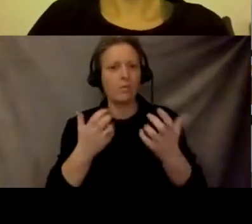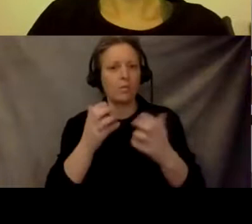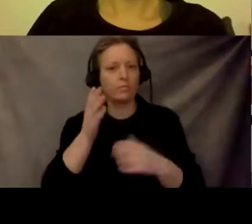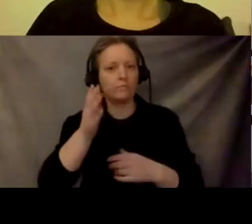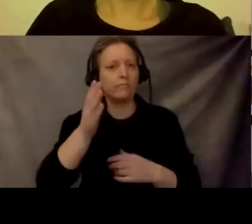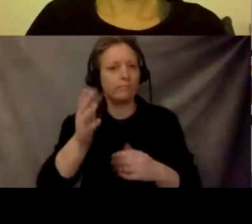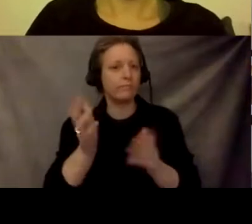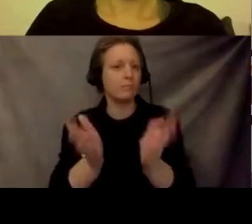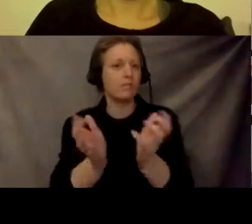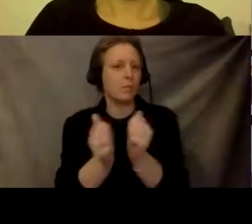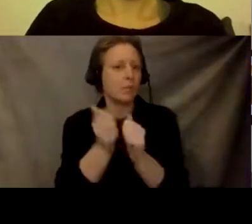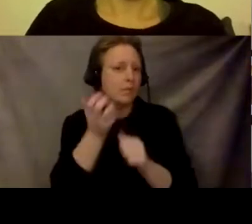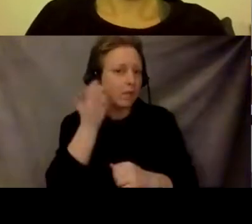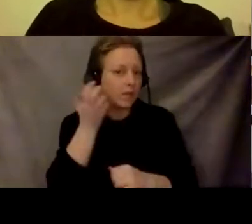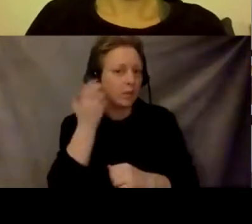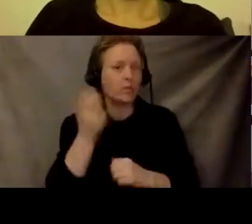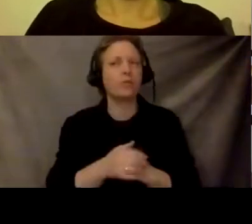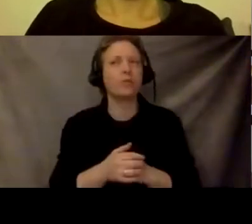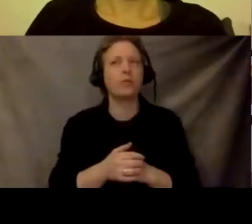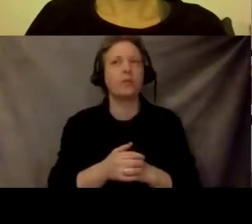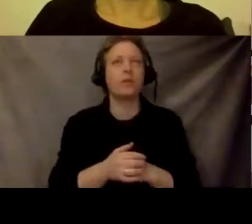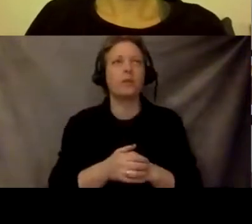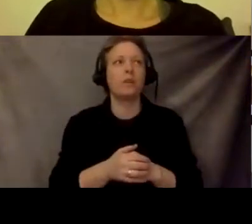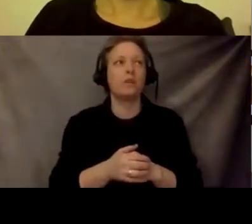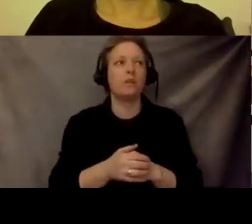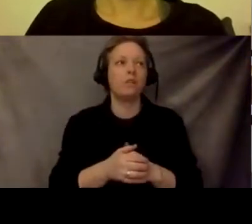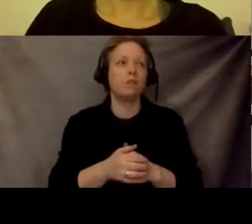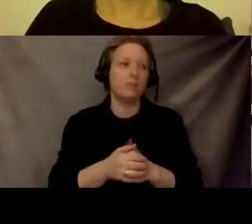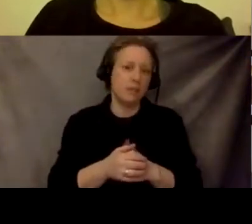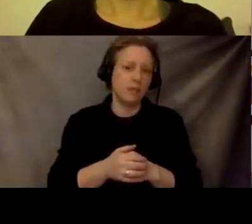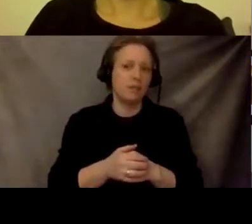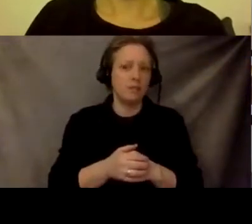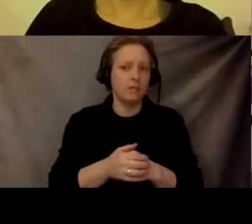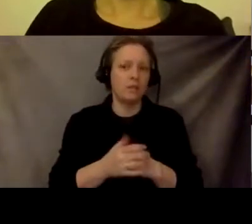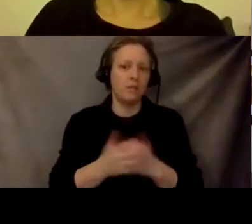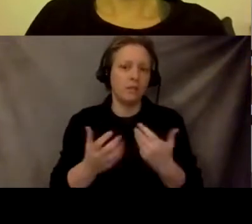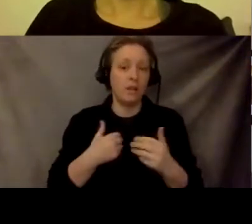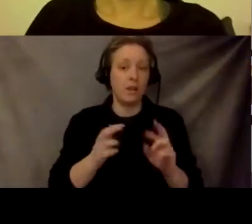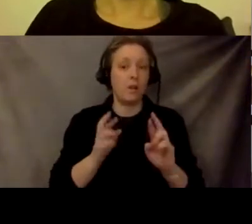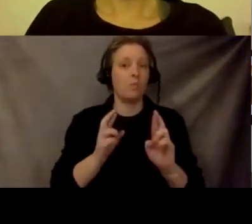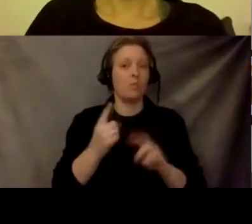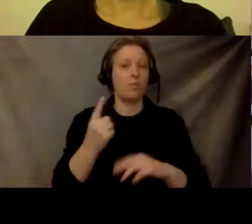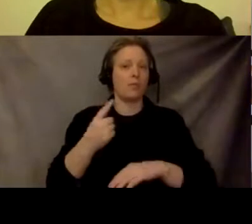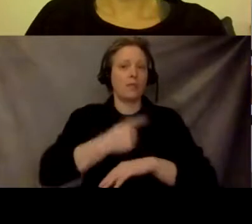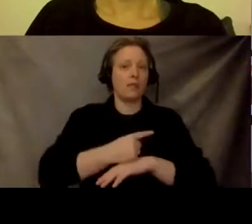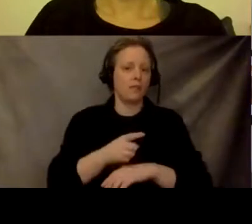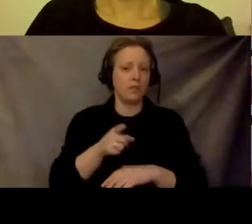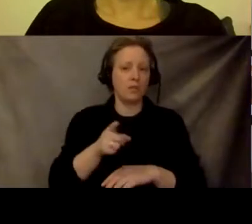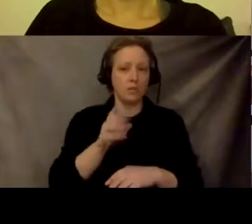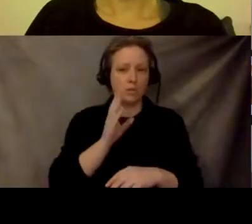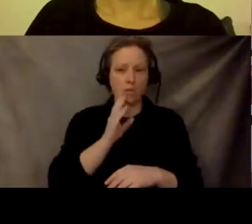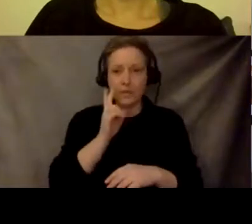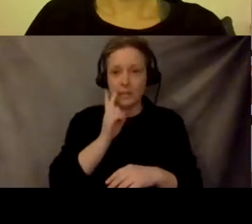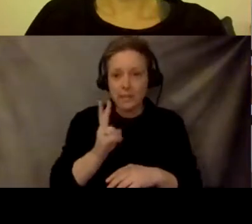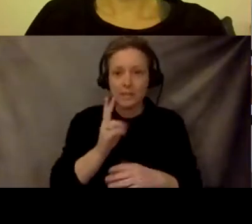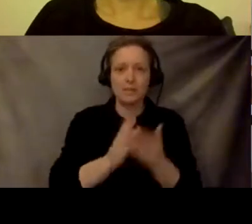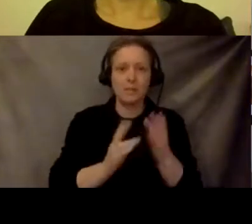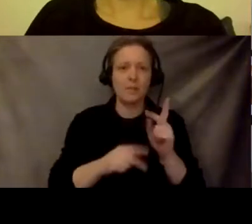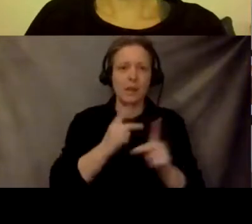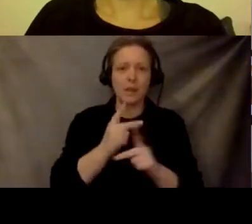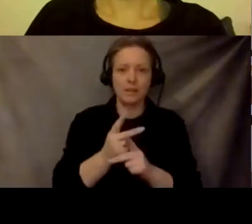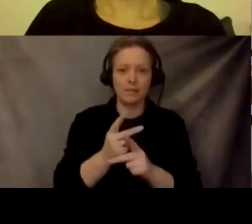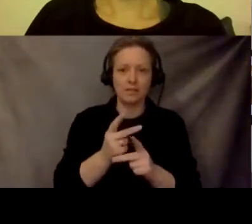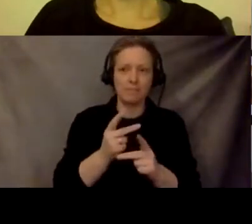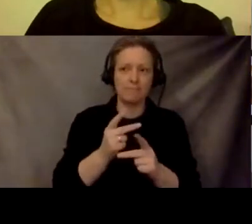think someday that you will see some facility. It's not an existing one that'll give you some relief.